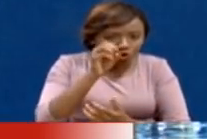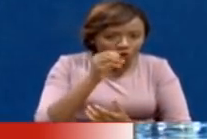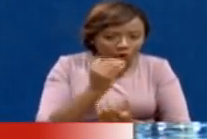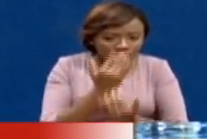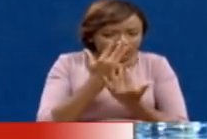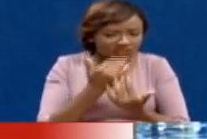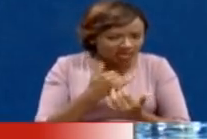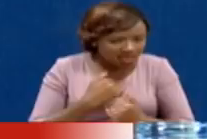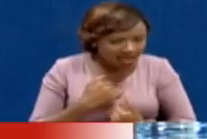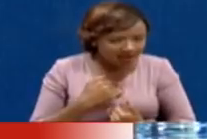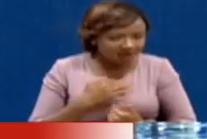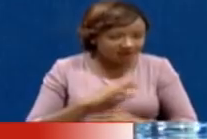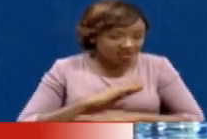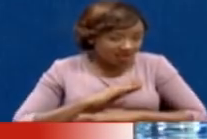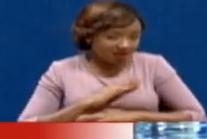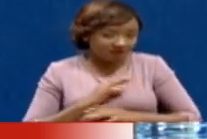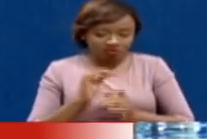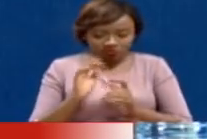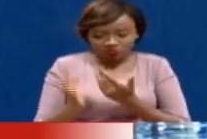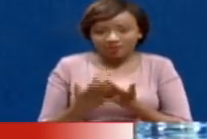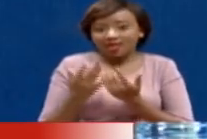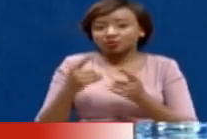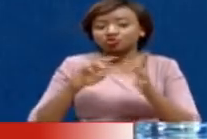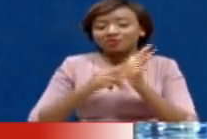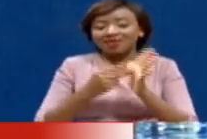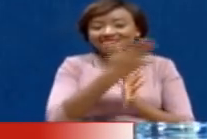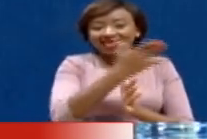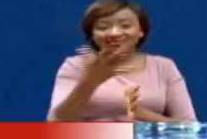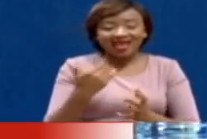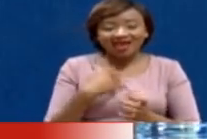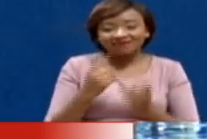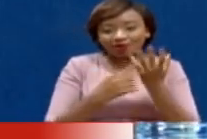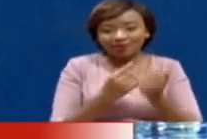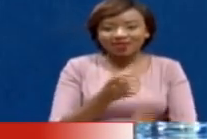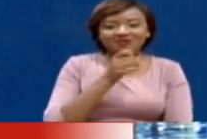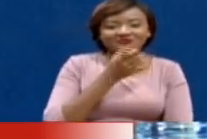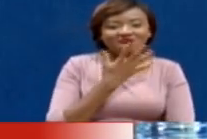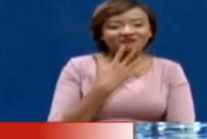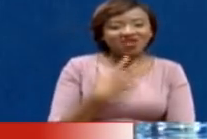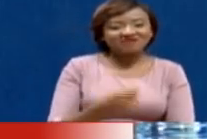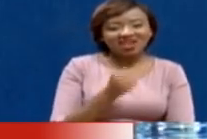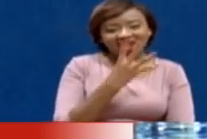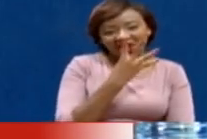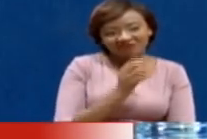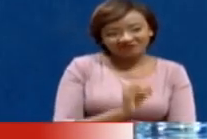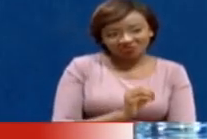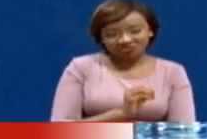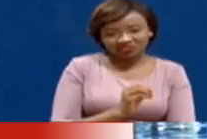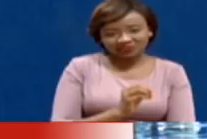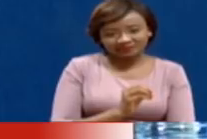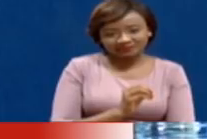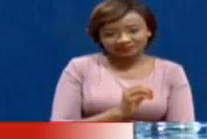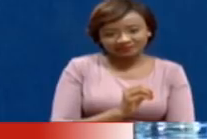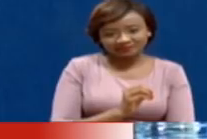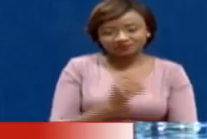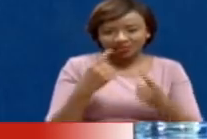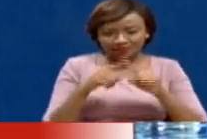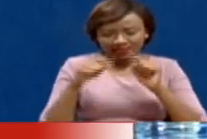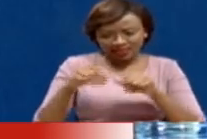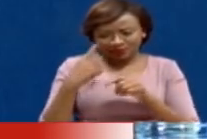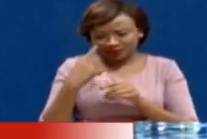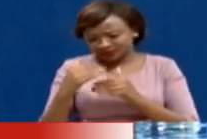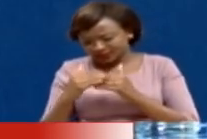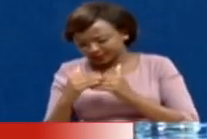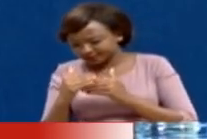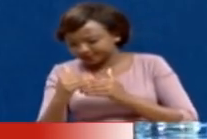of ICU beds, which stands at about 540. And if you look at the case analysis and our projections based